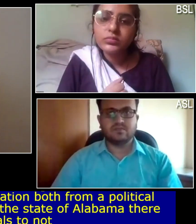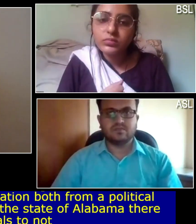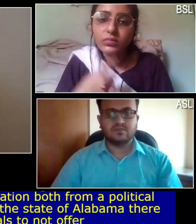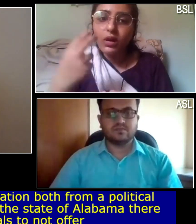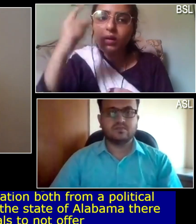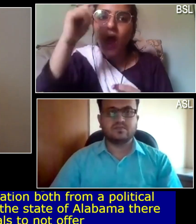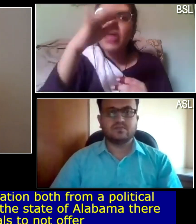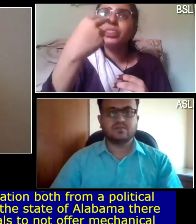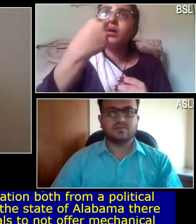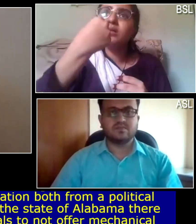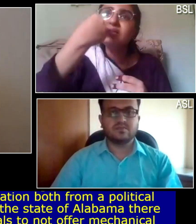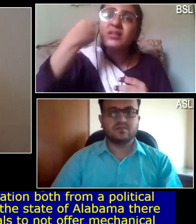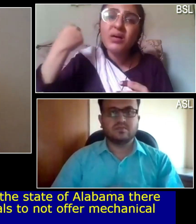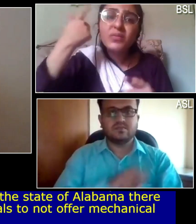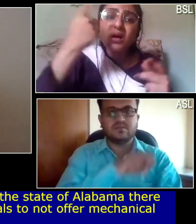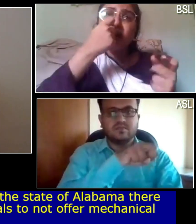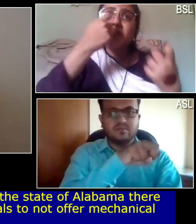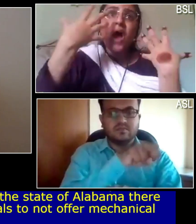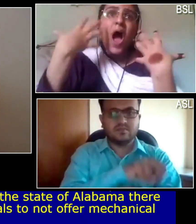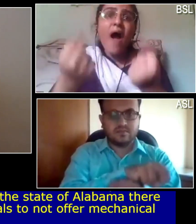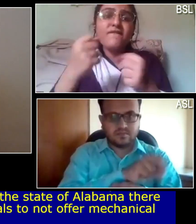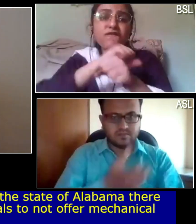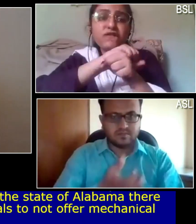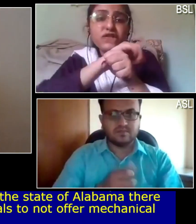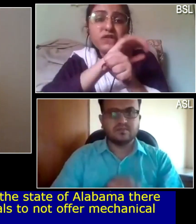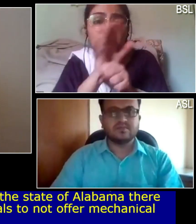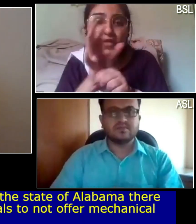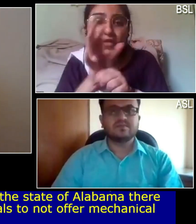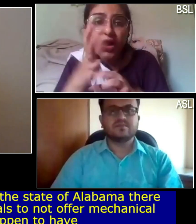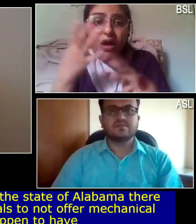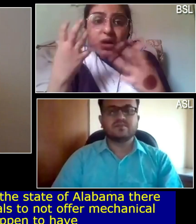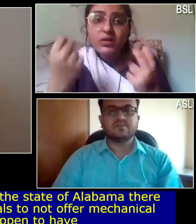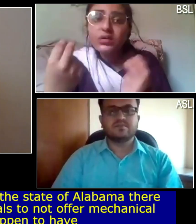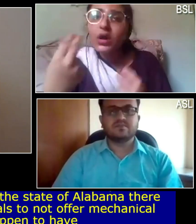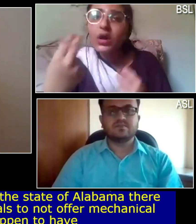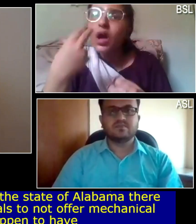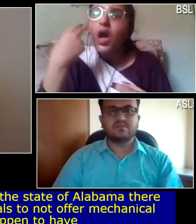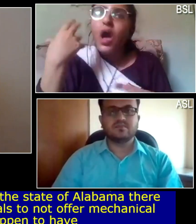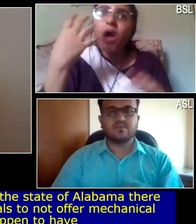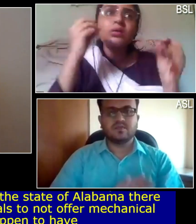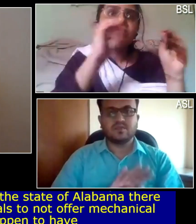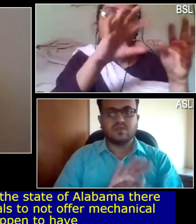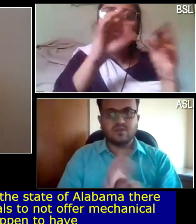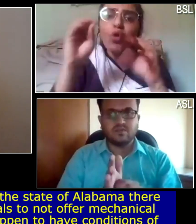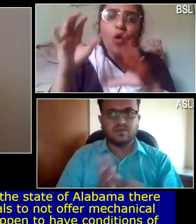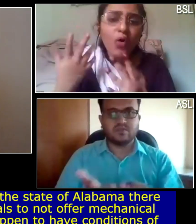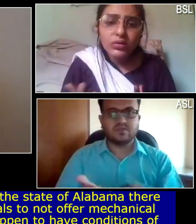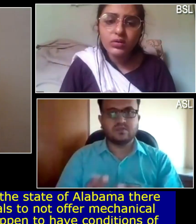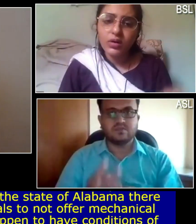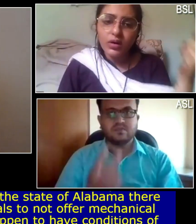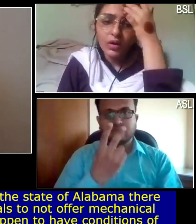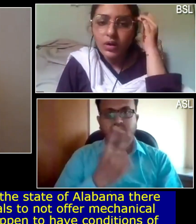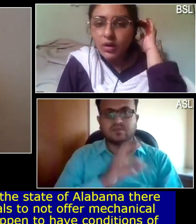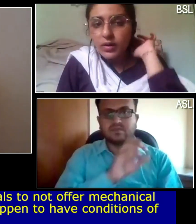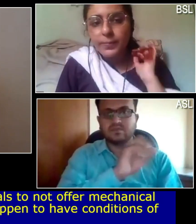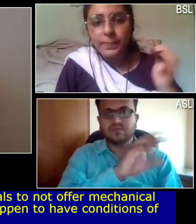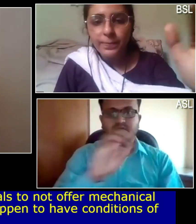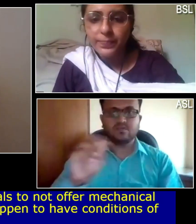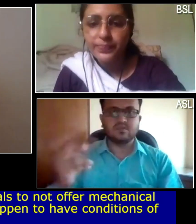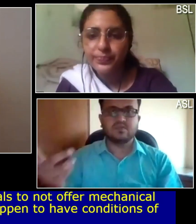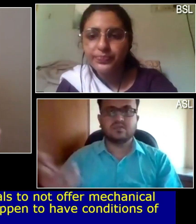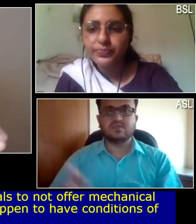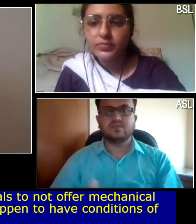to patients who happen to have conditions of retardation or severe dementia or brain injuries. I